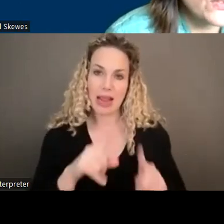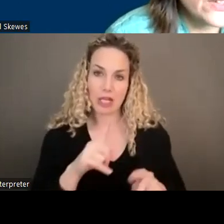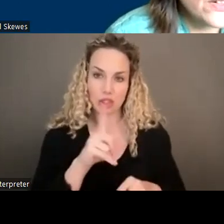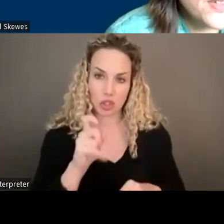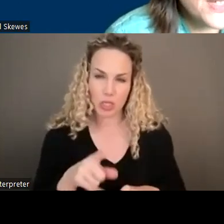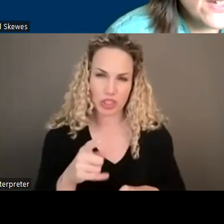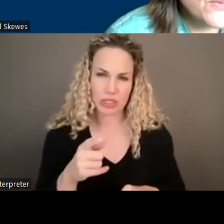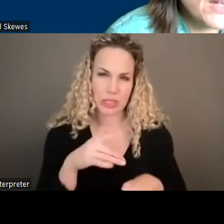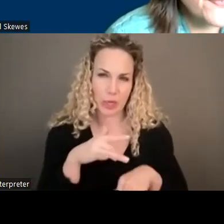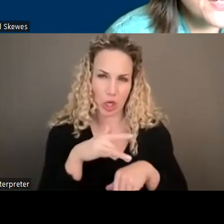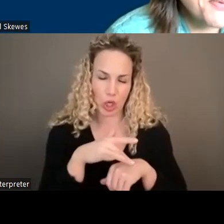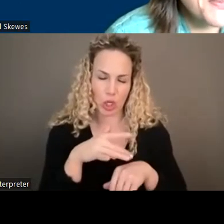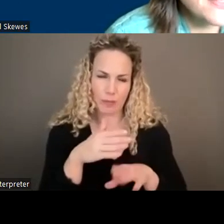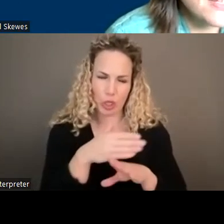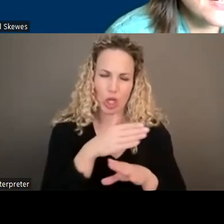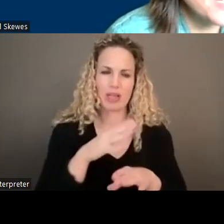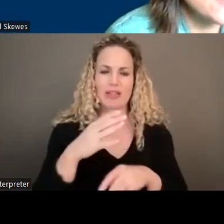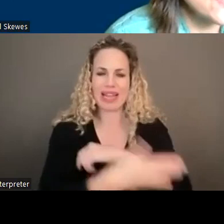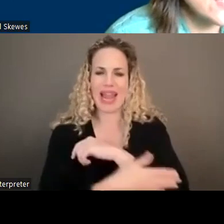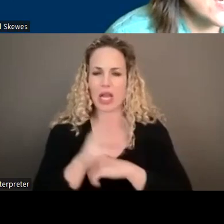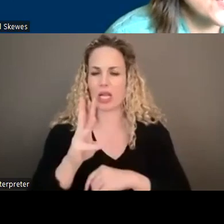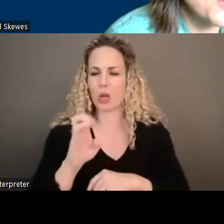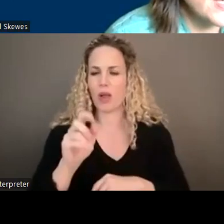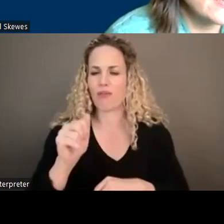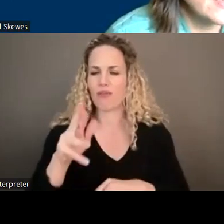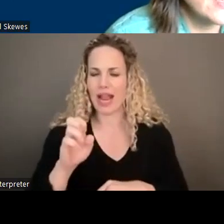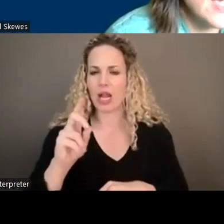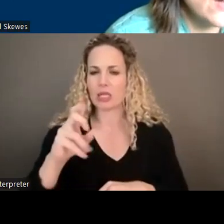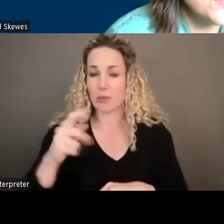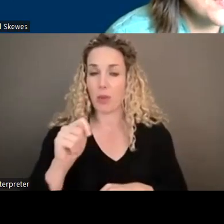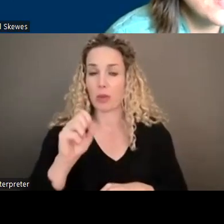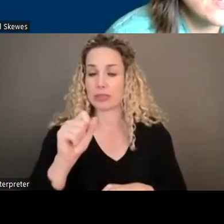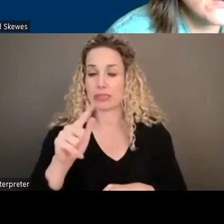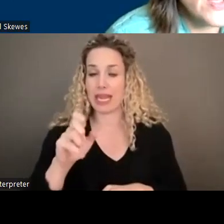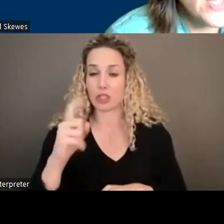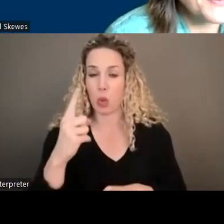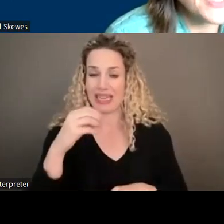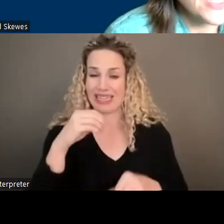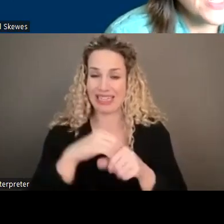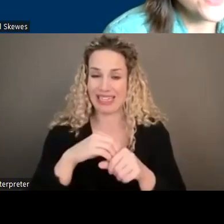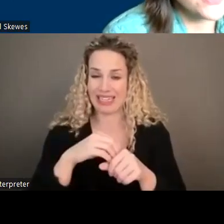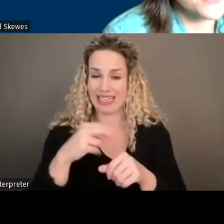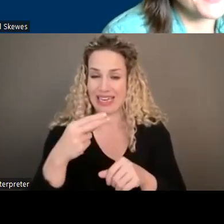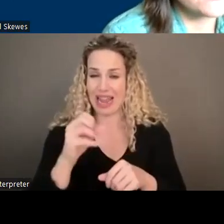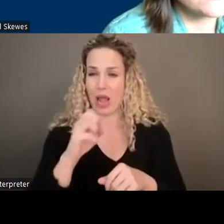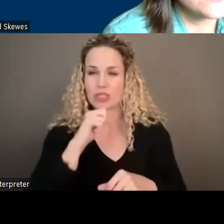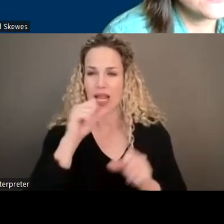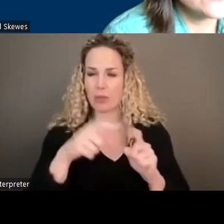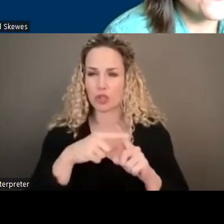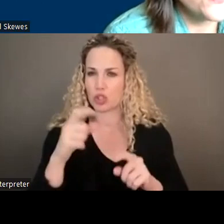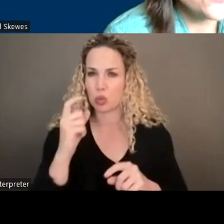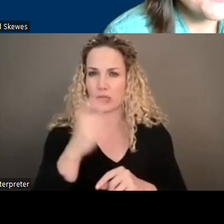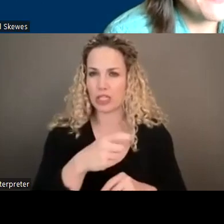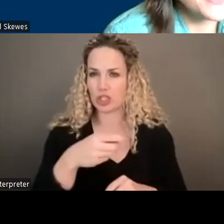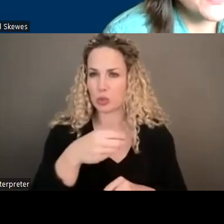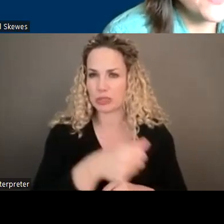bit earlier, that the county welfare departments that administer stage 1 in-house are not able to issue stipends. So